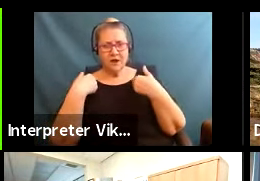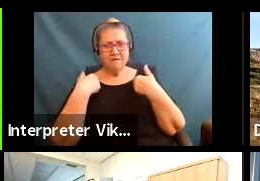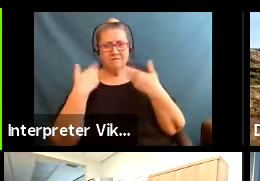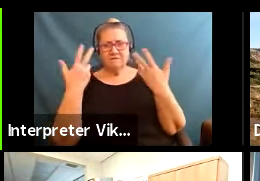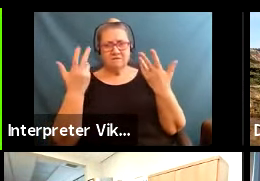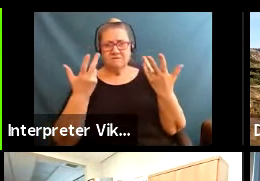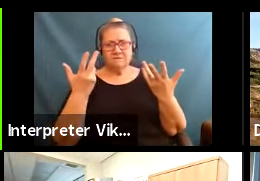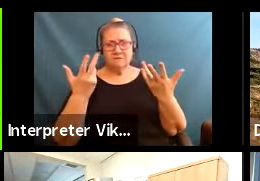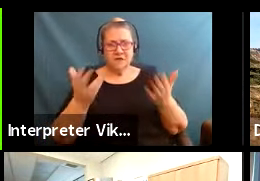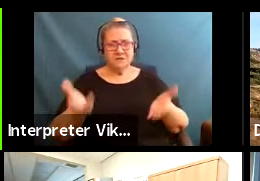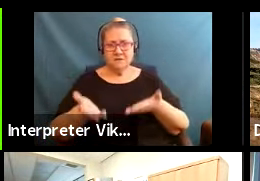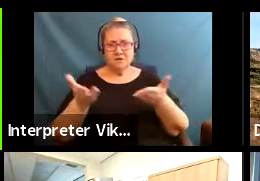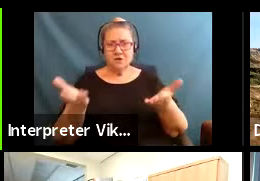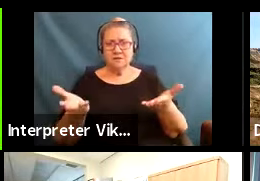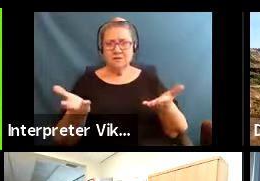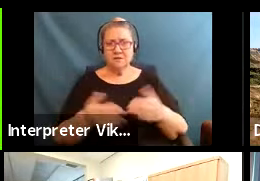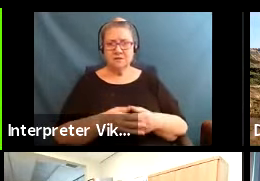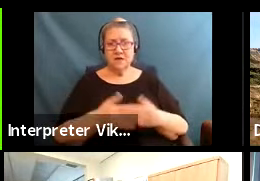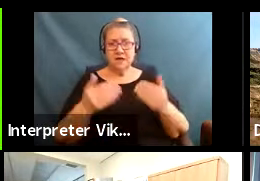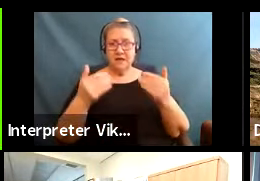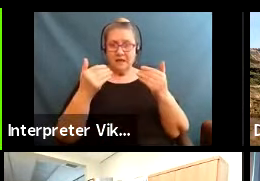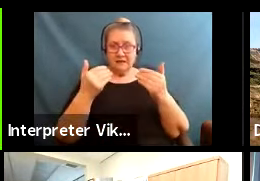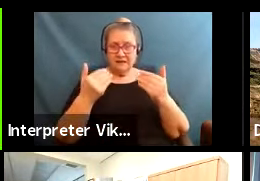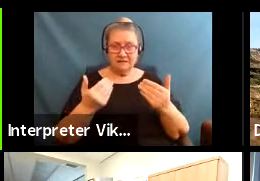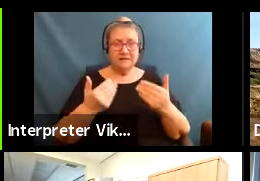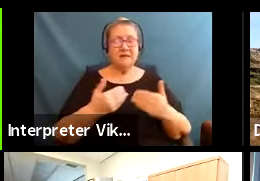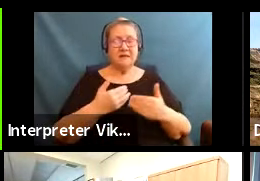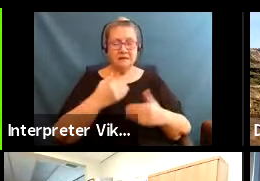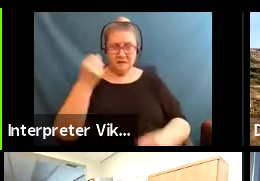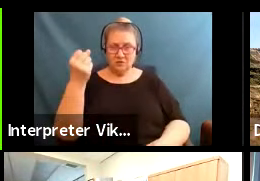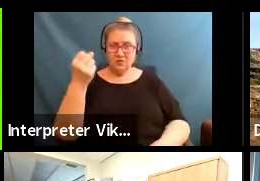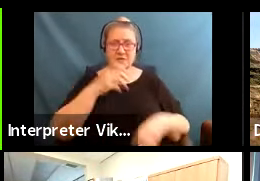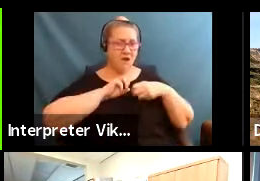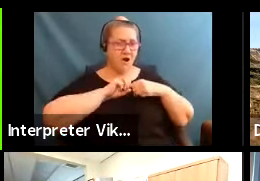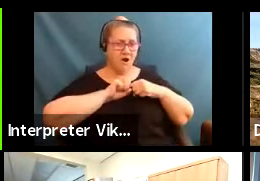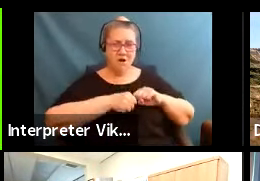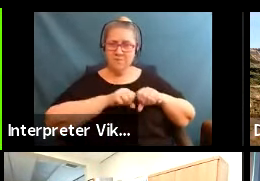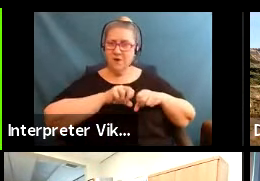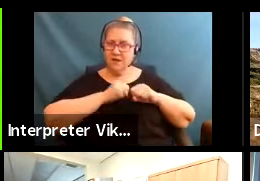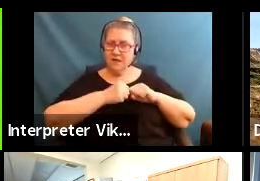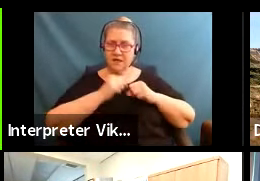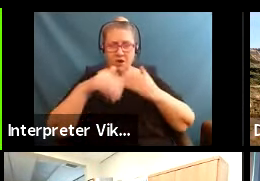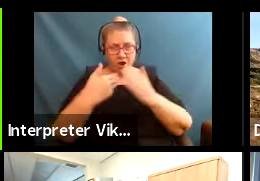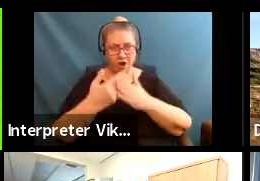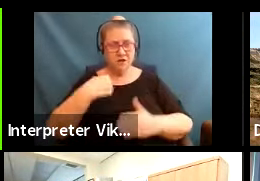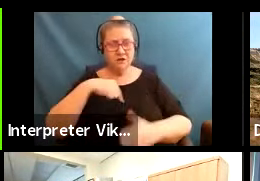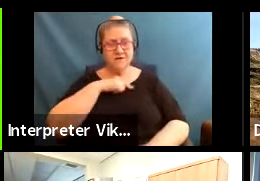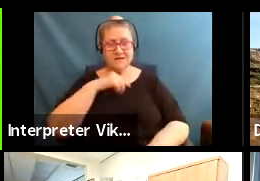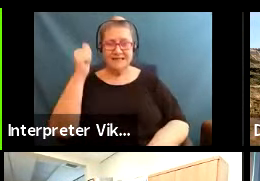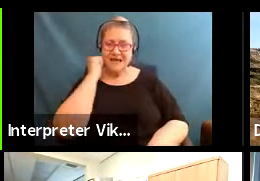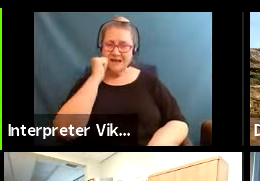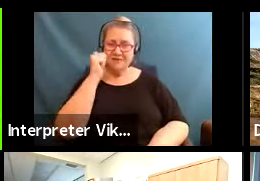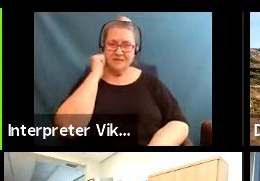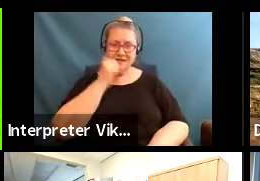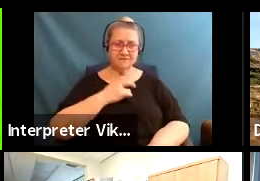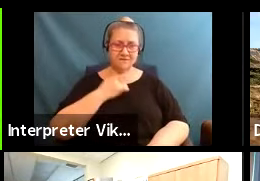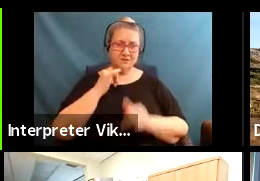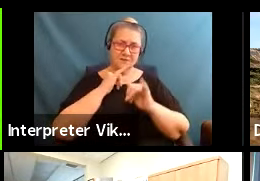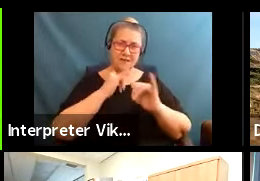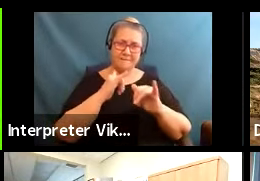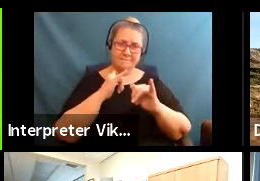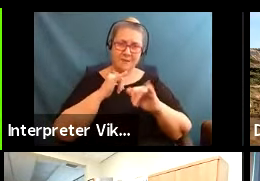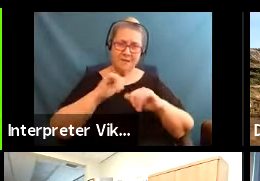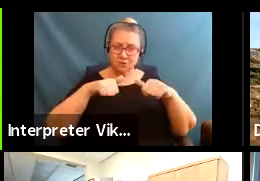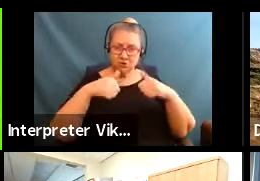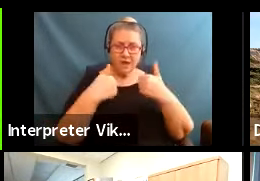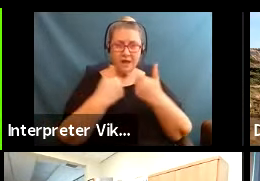Because it's heartbreaking. It's heartrending for all of us every day. And the challenge that we have